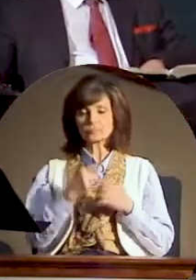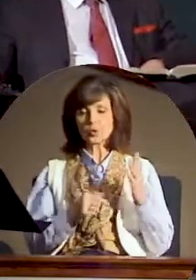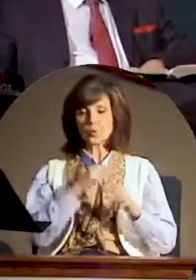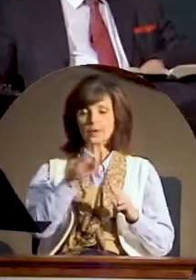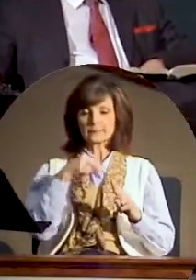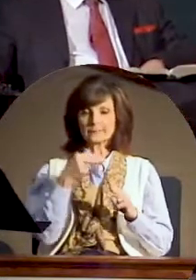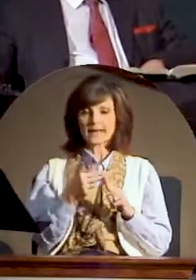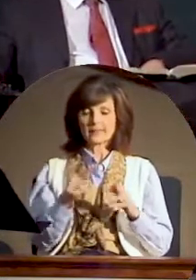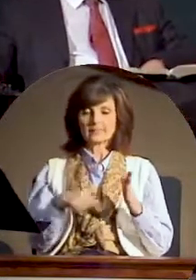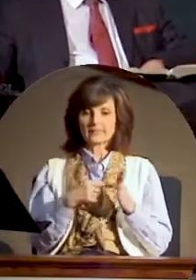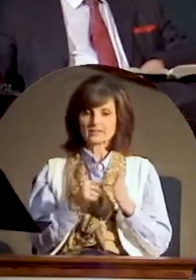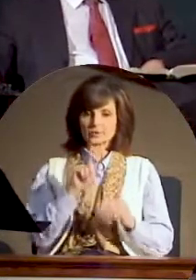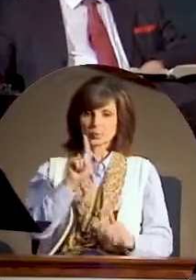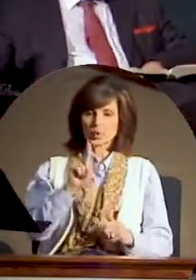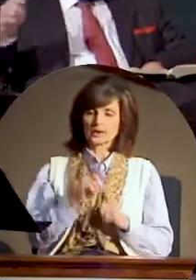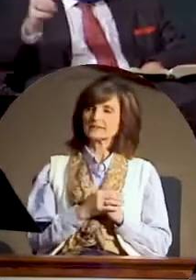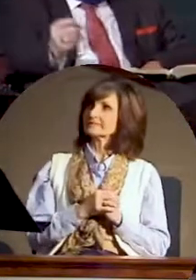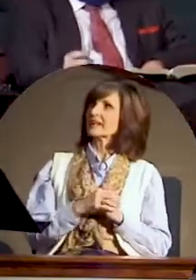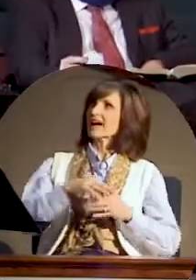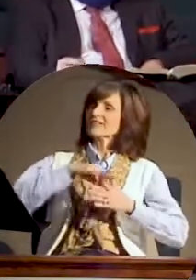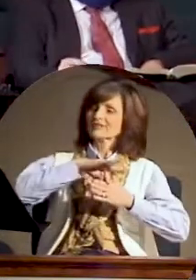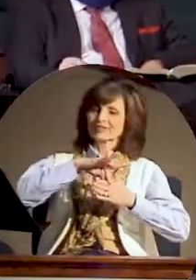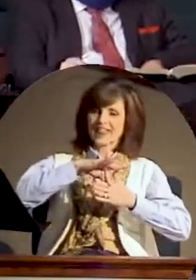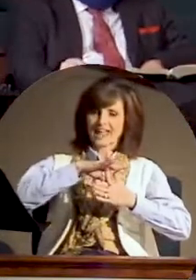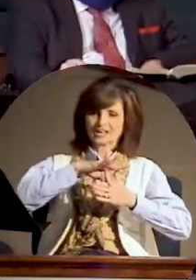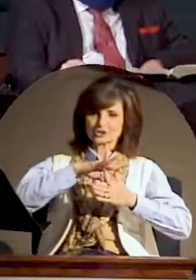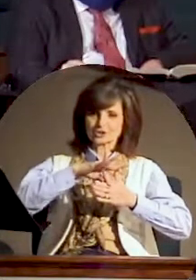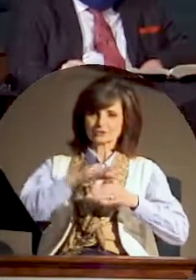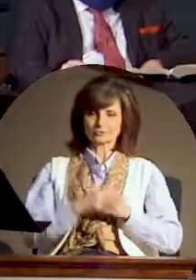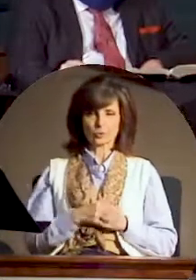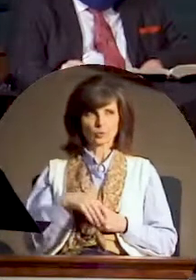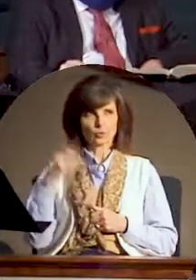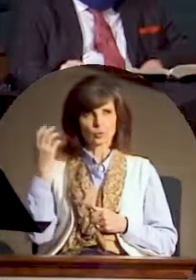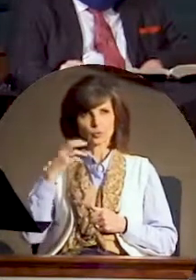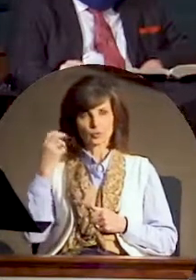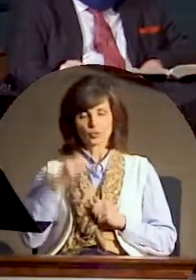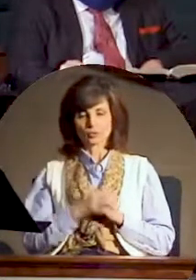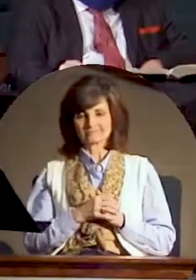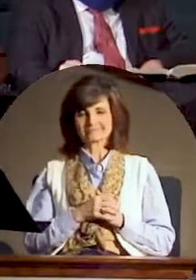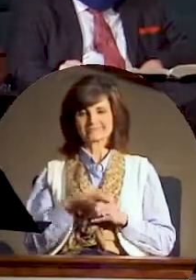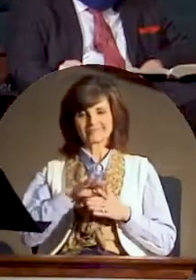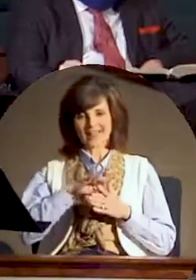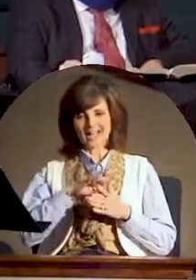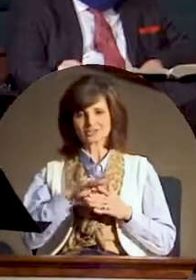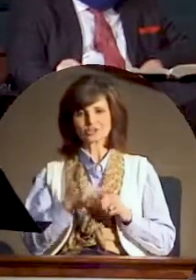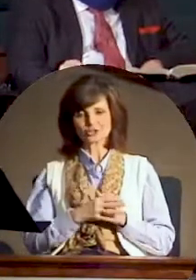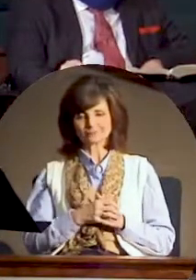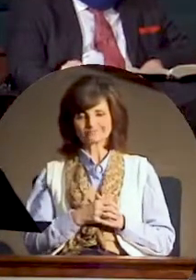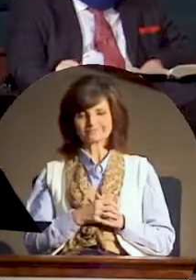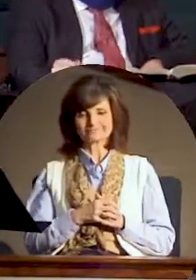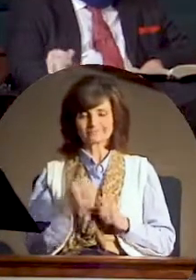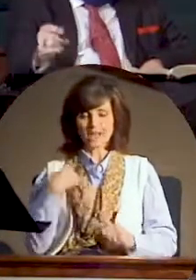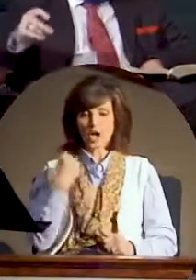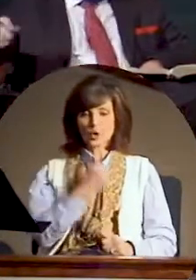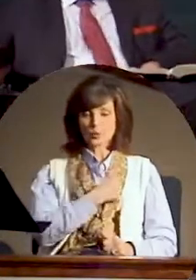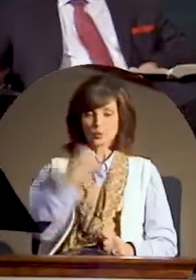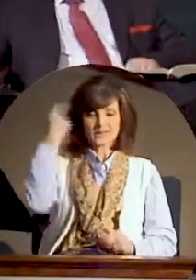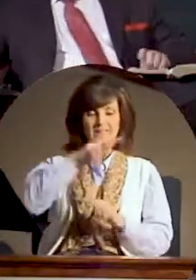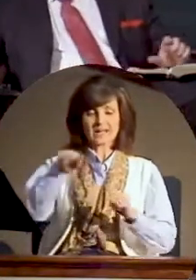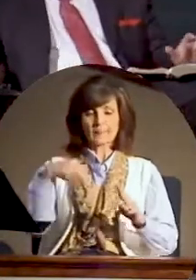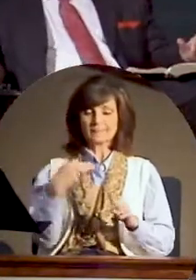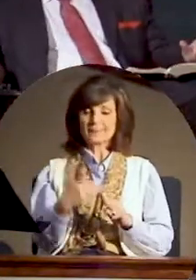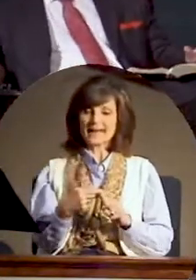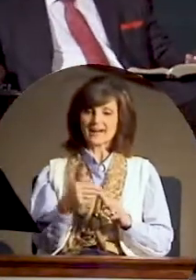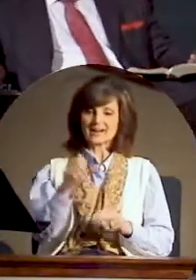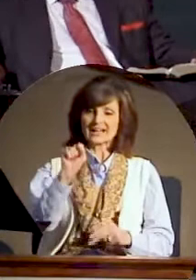this one? Flesh. Oh, yeah. Flesh. Now, when we think about flesh, we